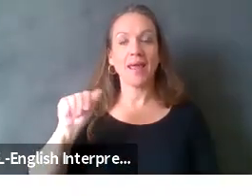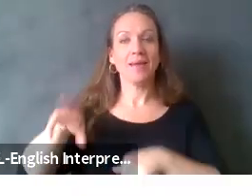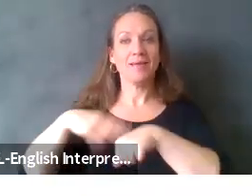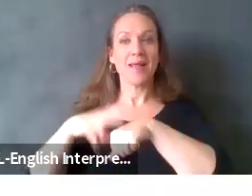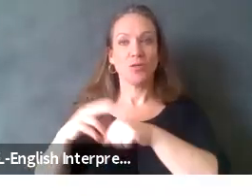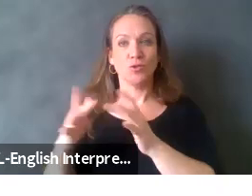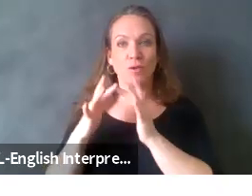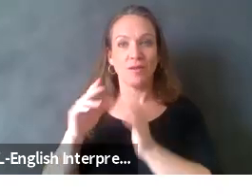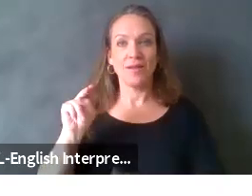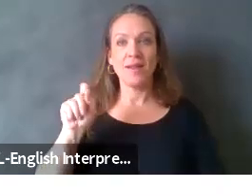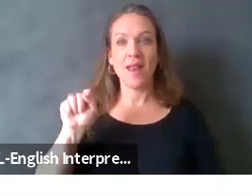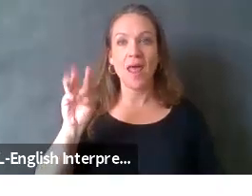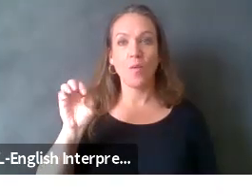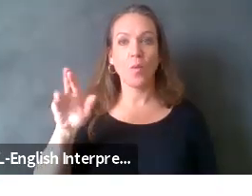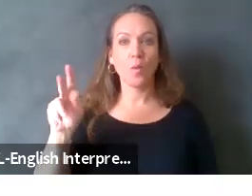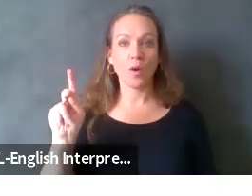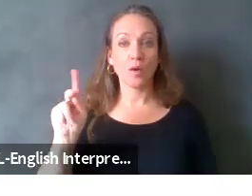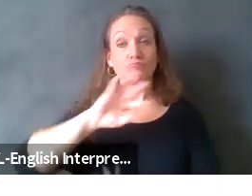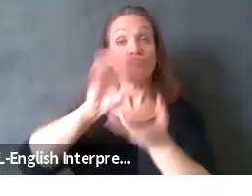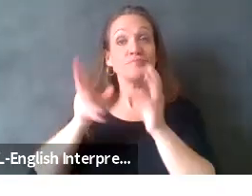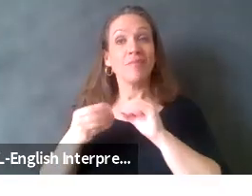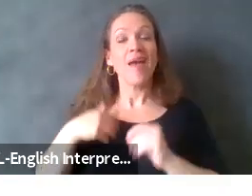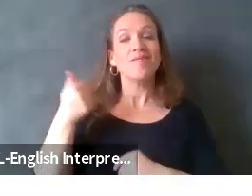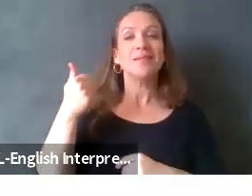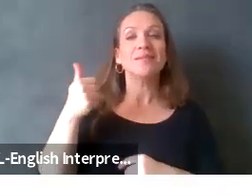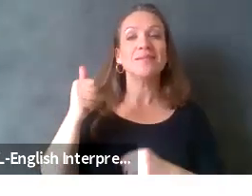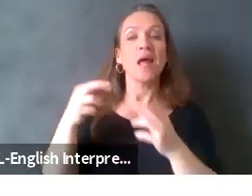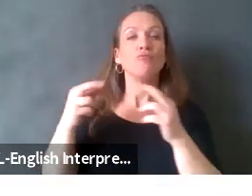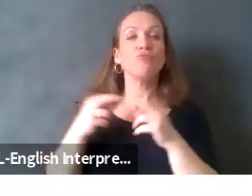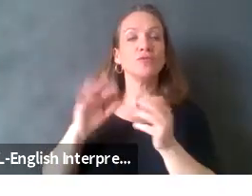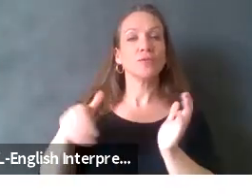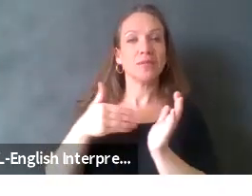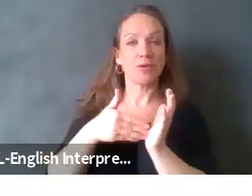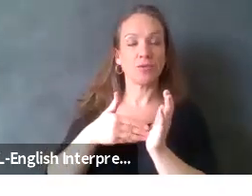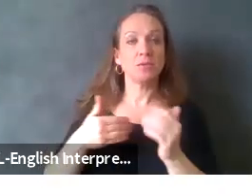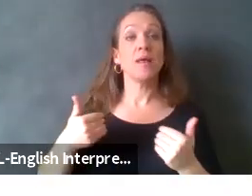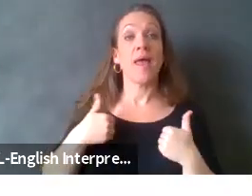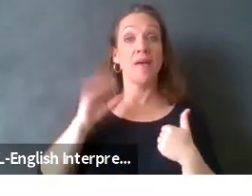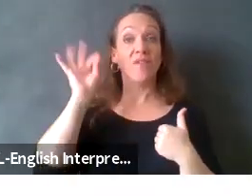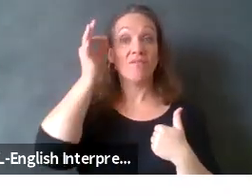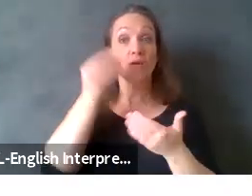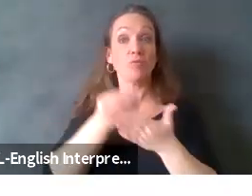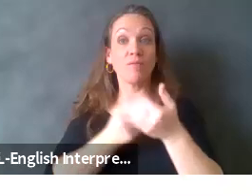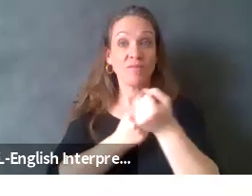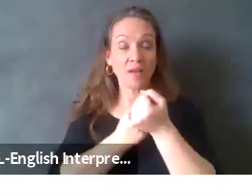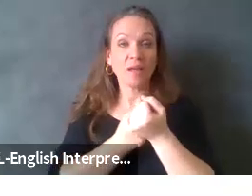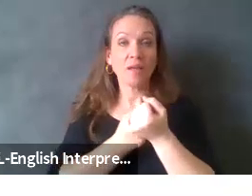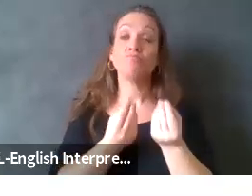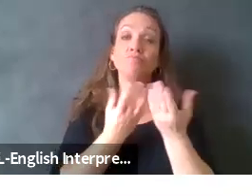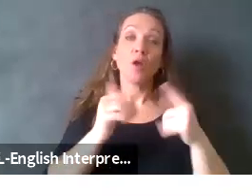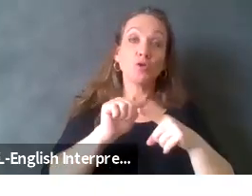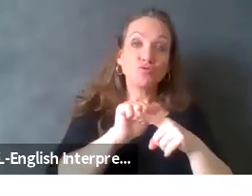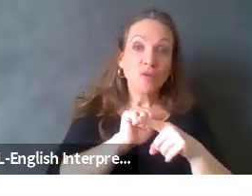Network is made up of 10 regional centers that are federally funded to provide training, technical assistance, and